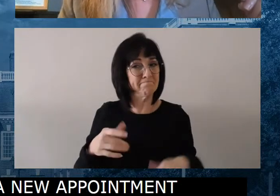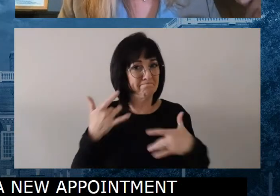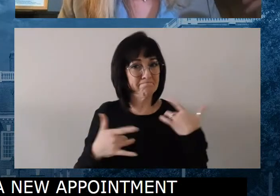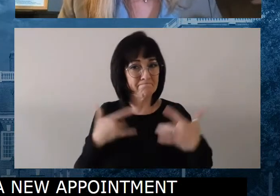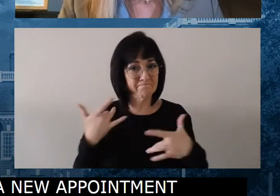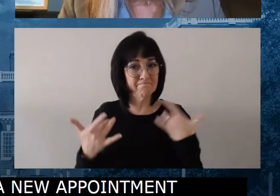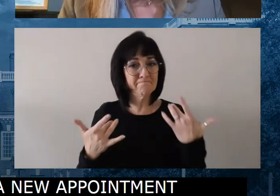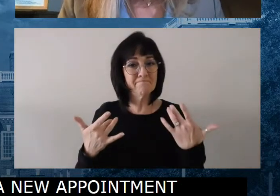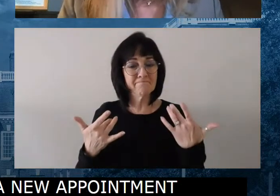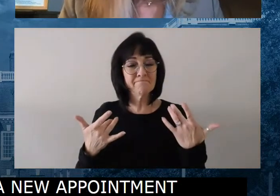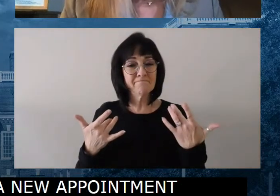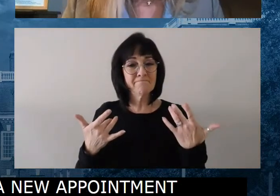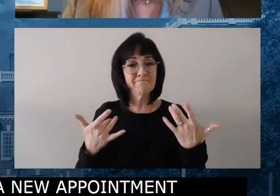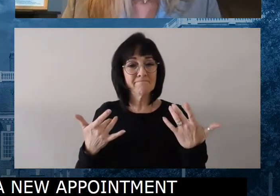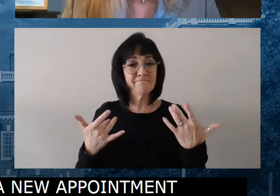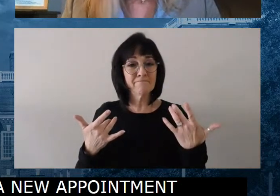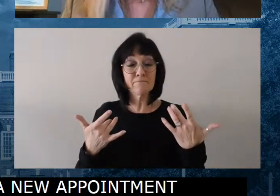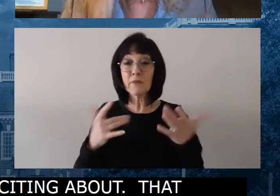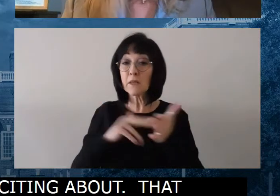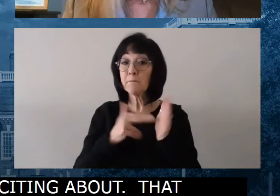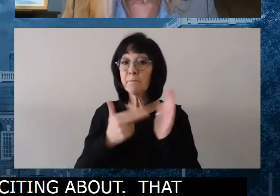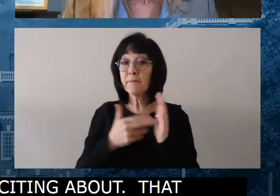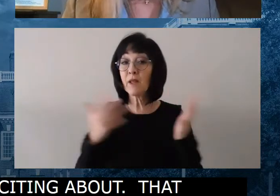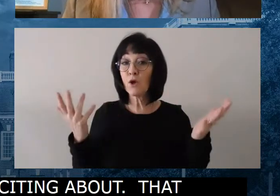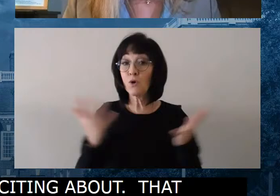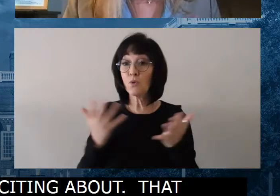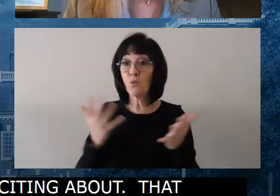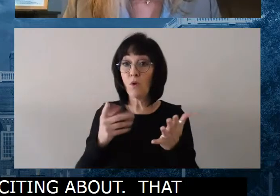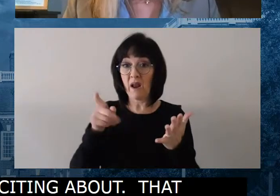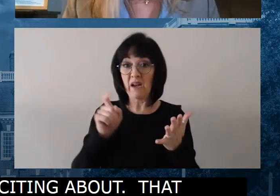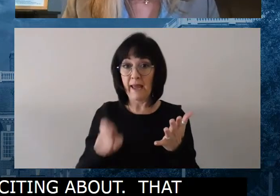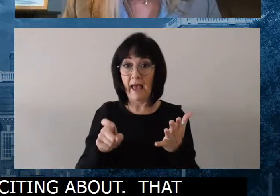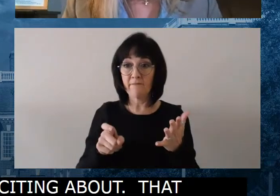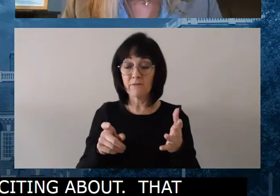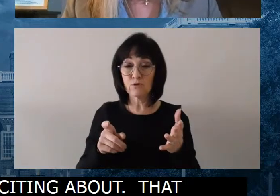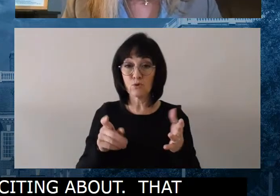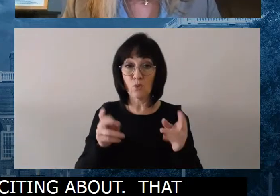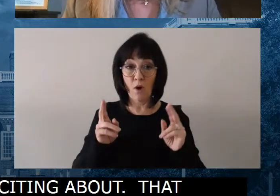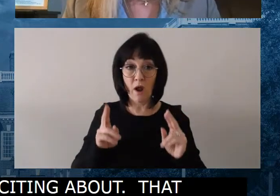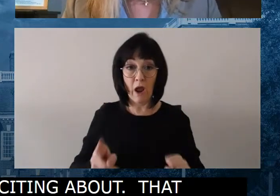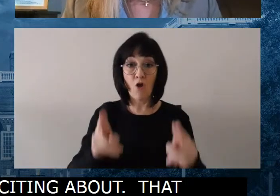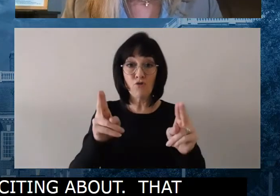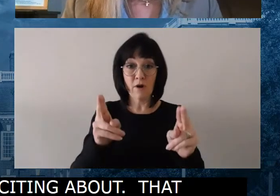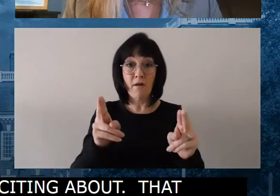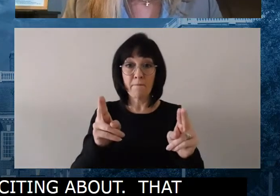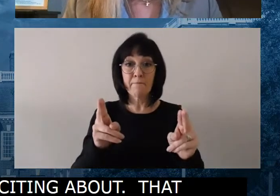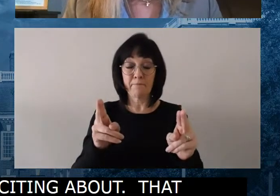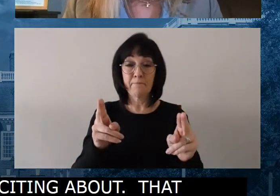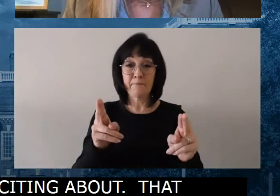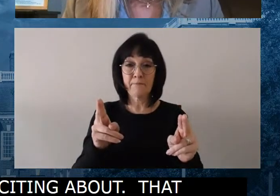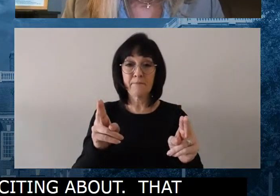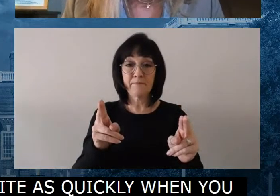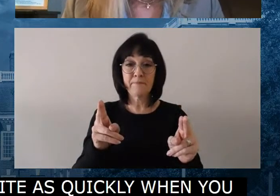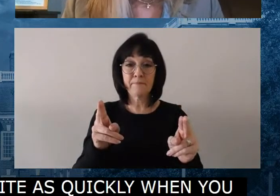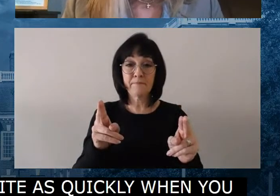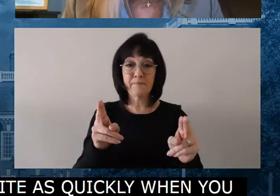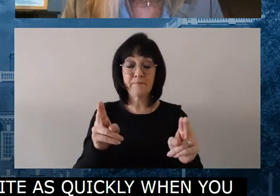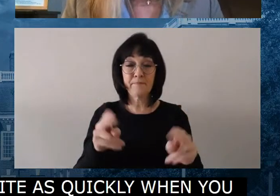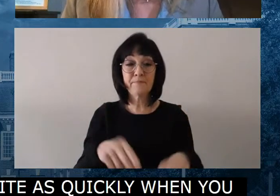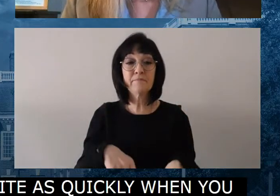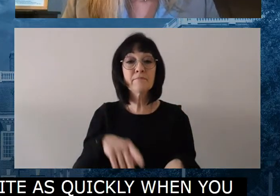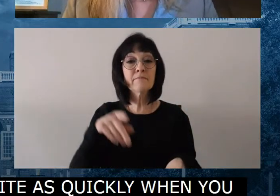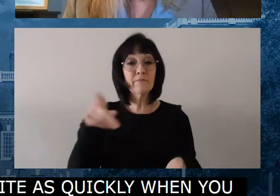you don't have to act quite as quickly when you get your invitation to be able to get signed